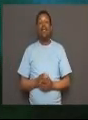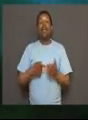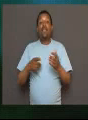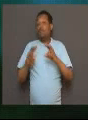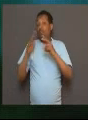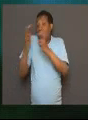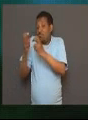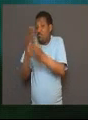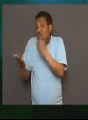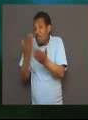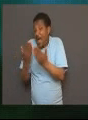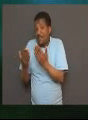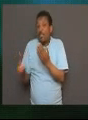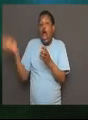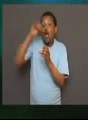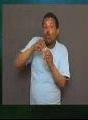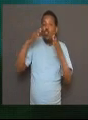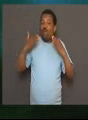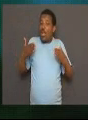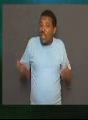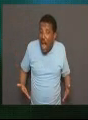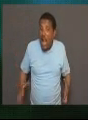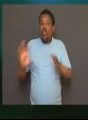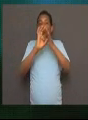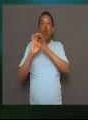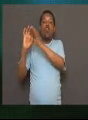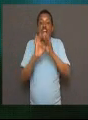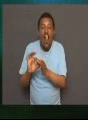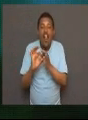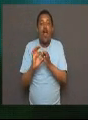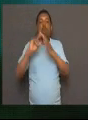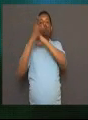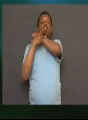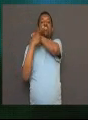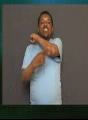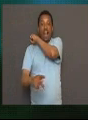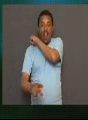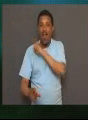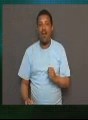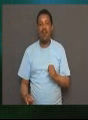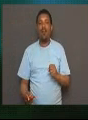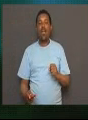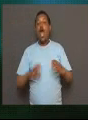Themes might include physical, social, political,